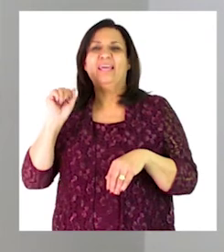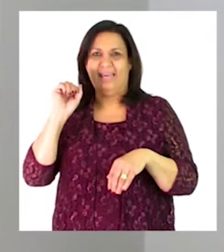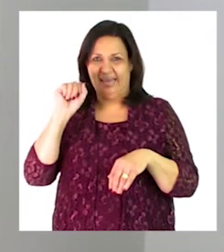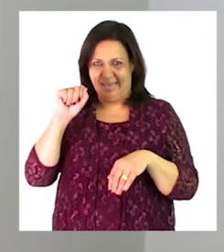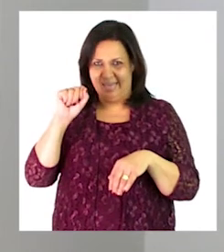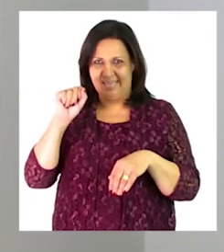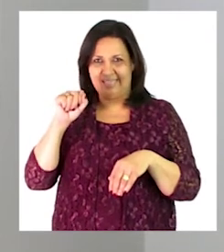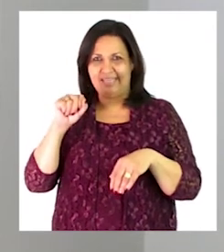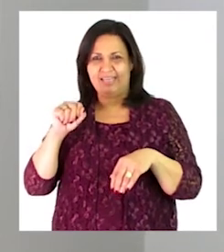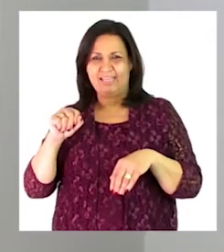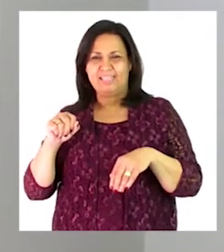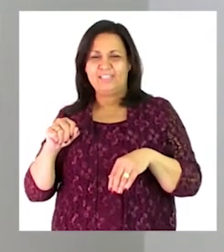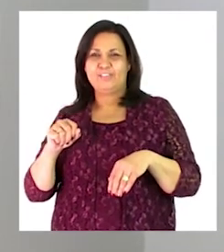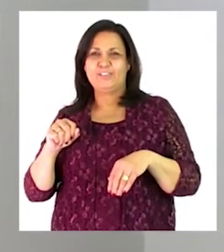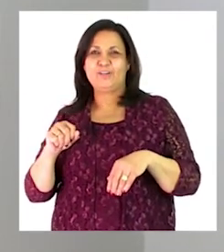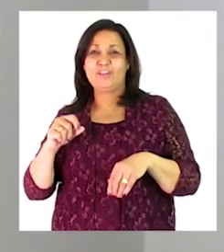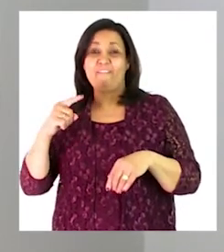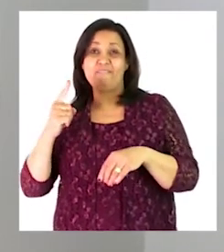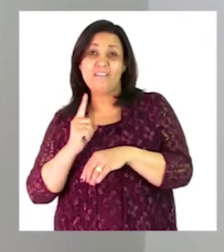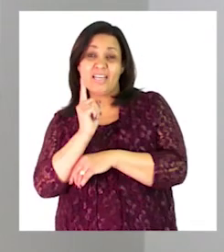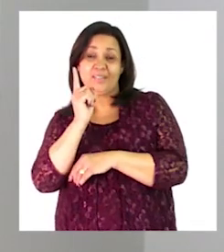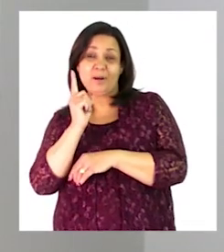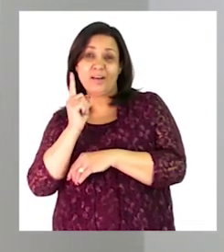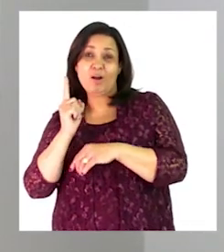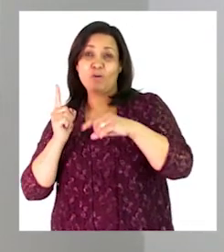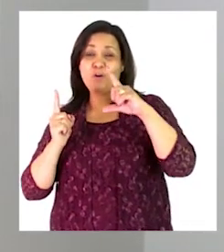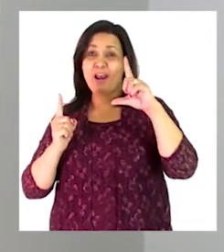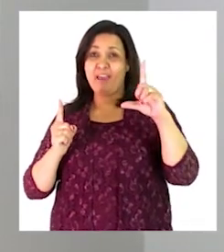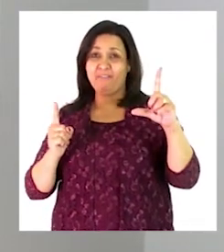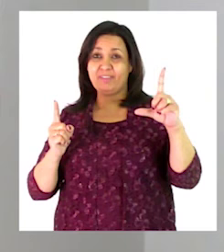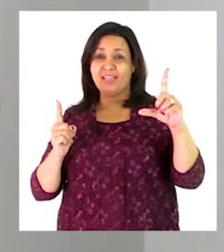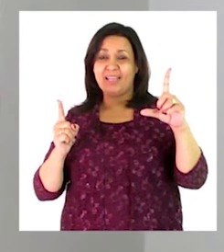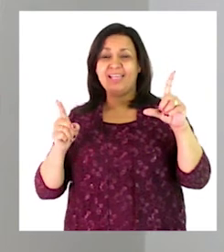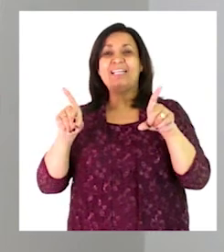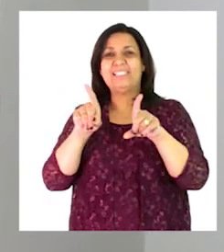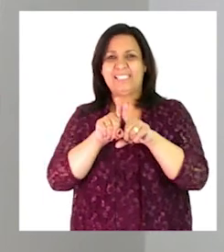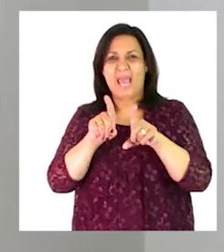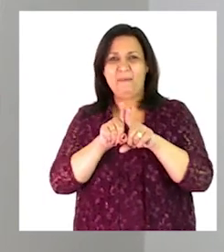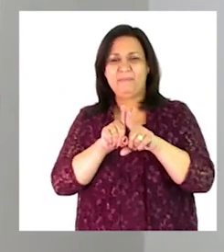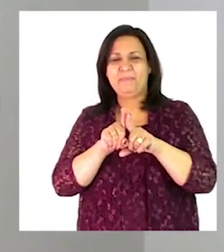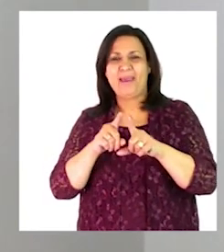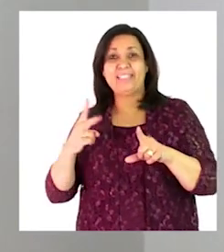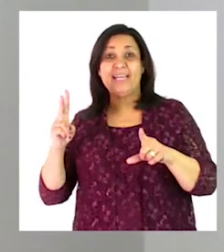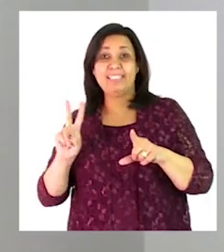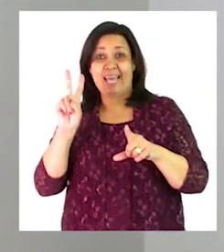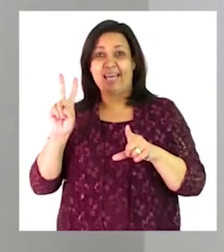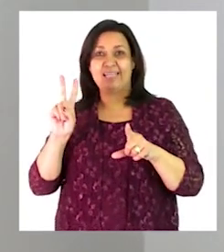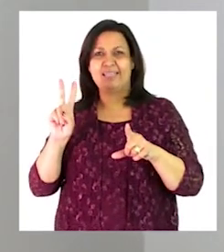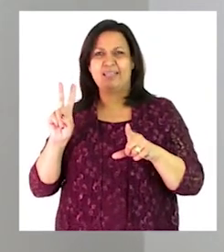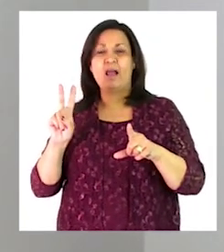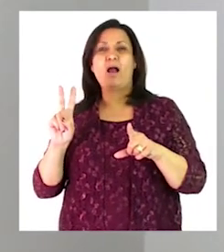done. So the first picture is the same as the